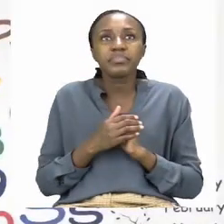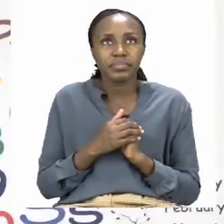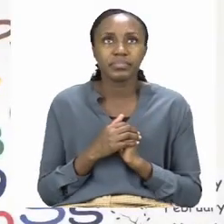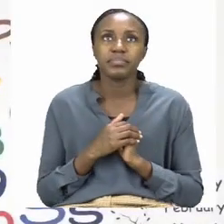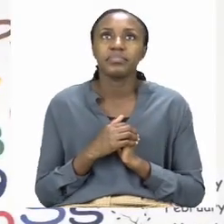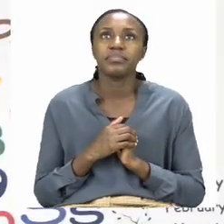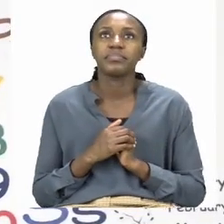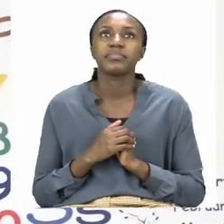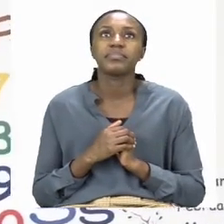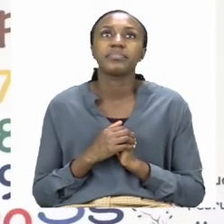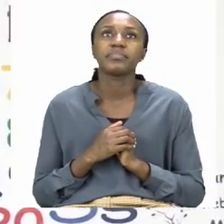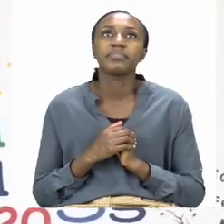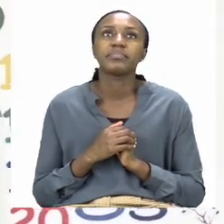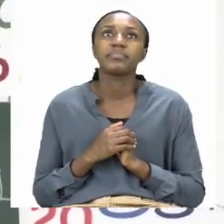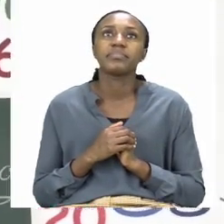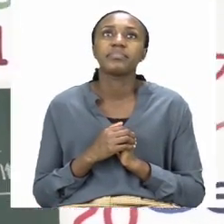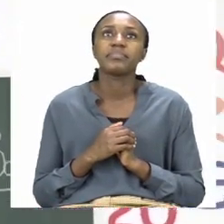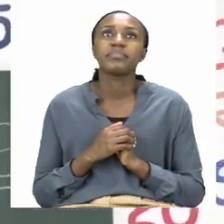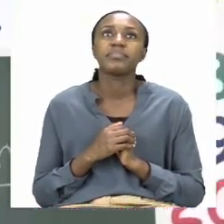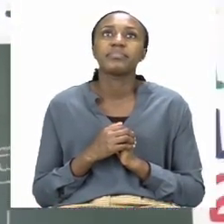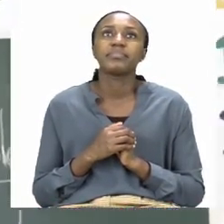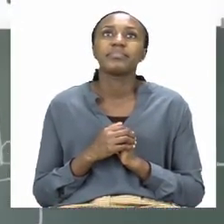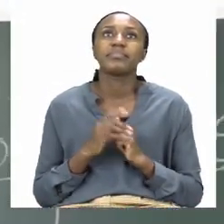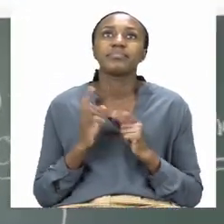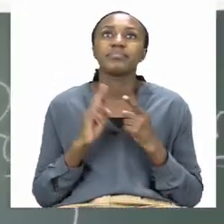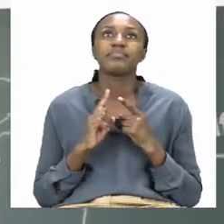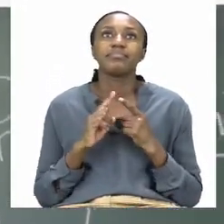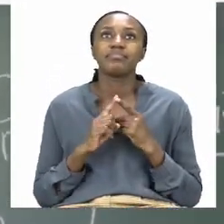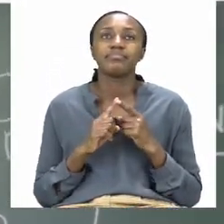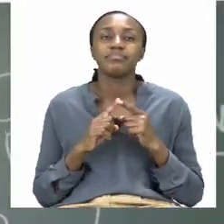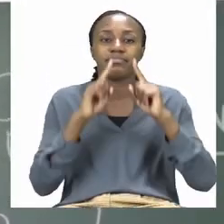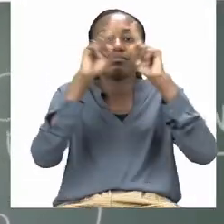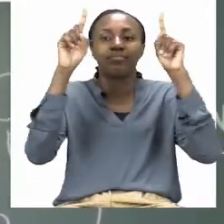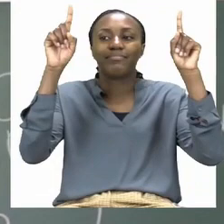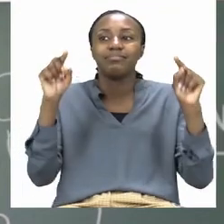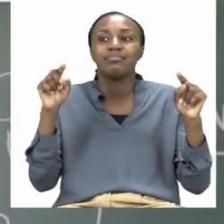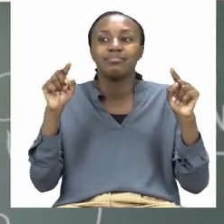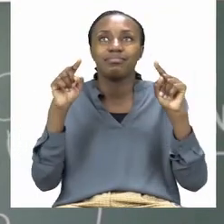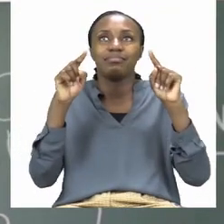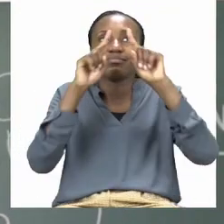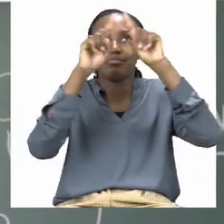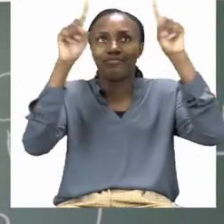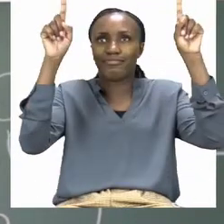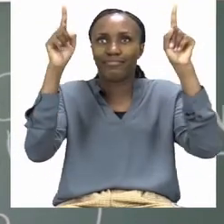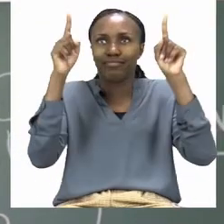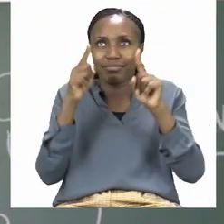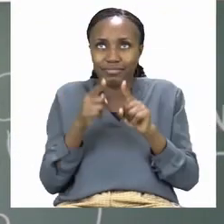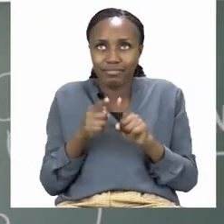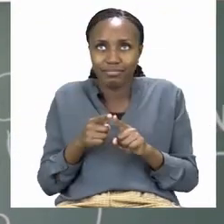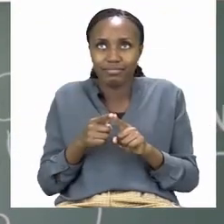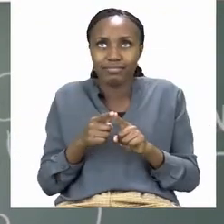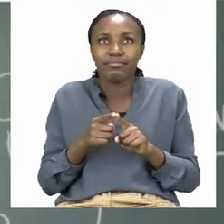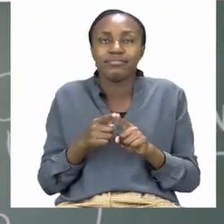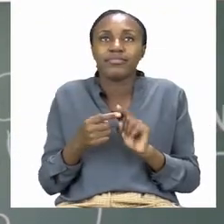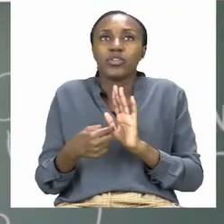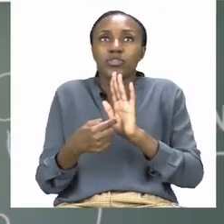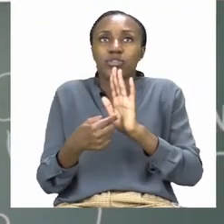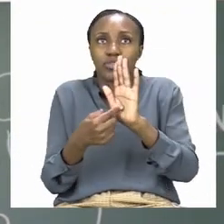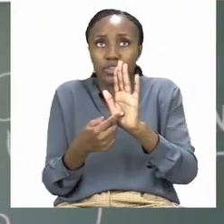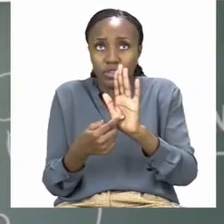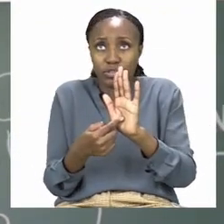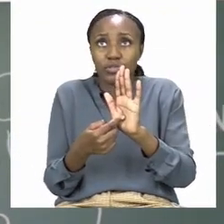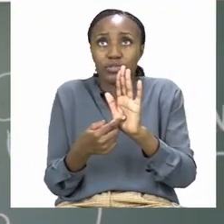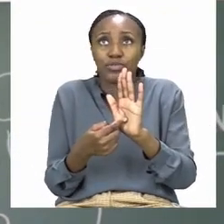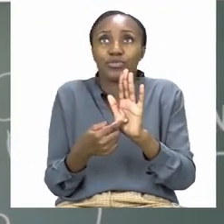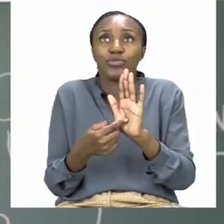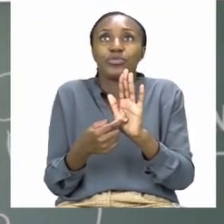together. So remember, the first one is our yield sign, and here you will see we have a nice round